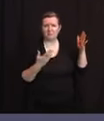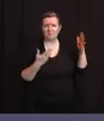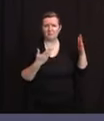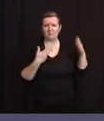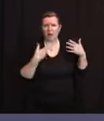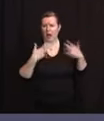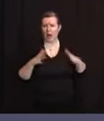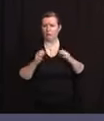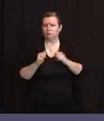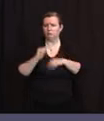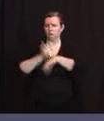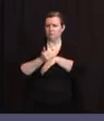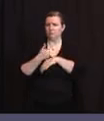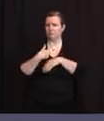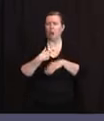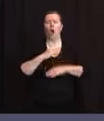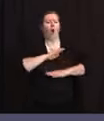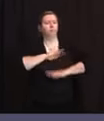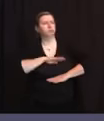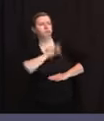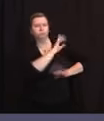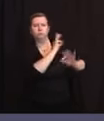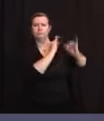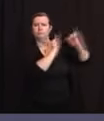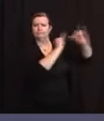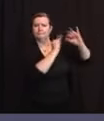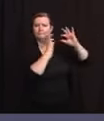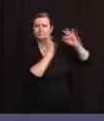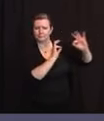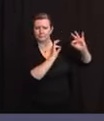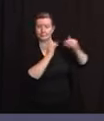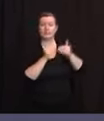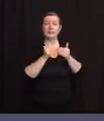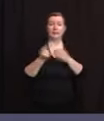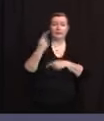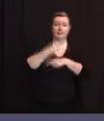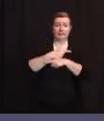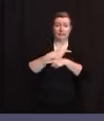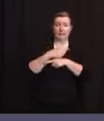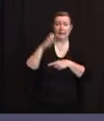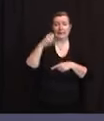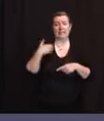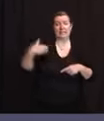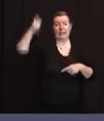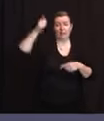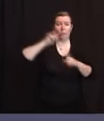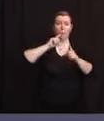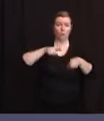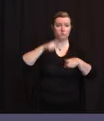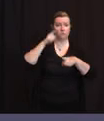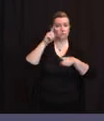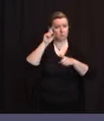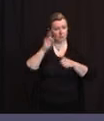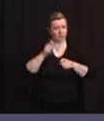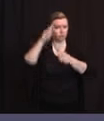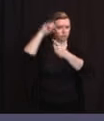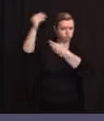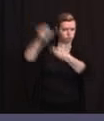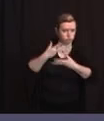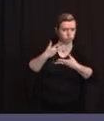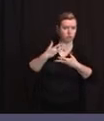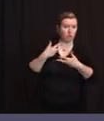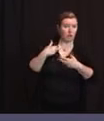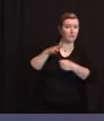order, 111, to require all facilities in the state to report on supplies, to prepare